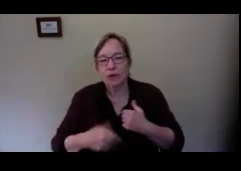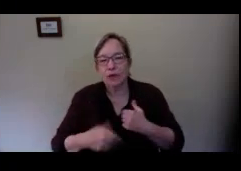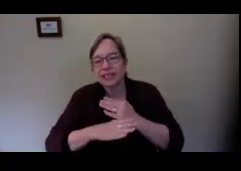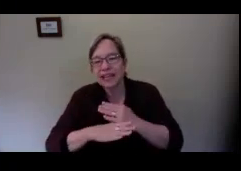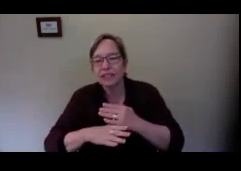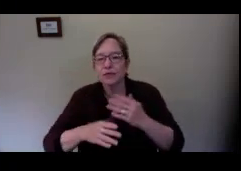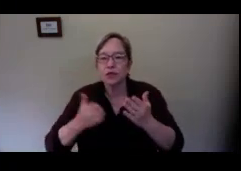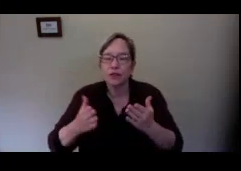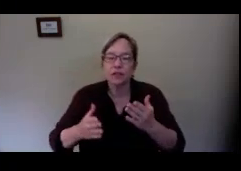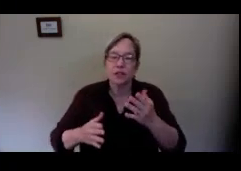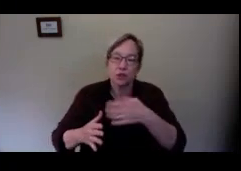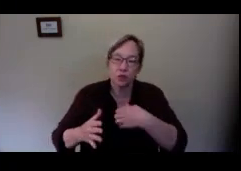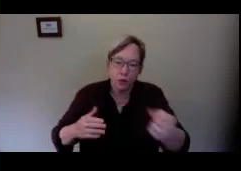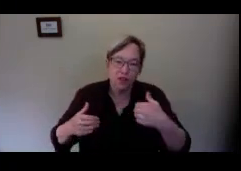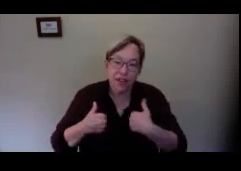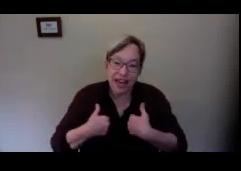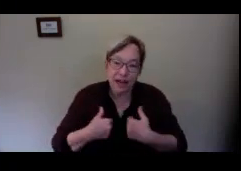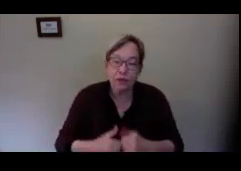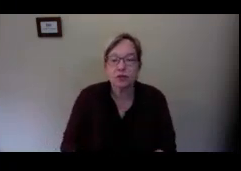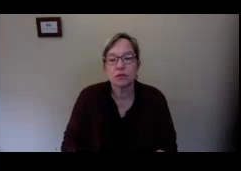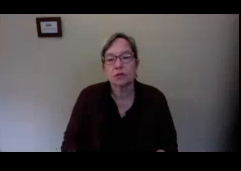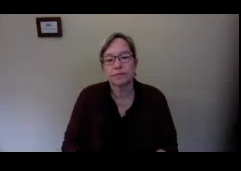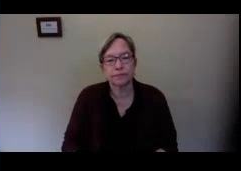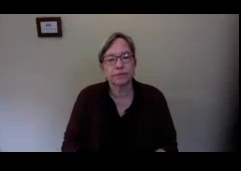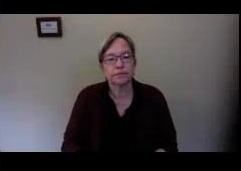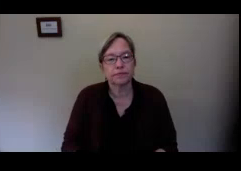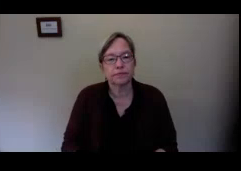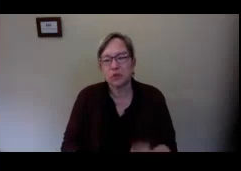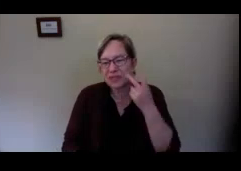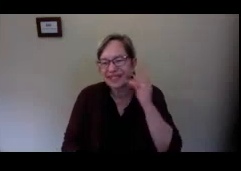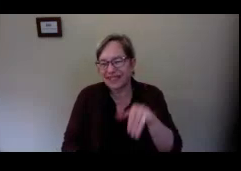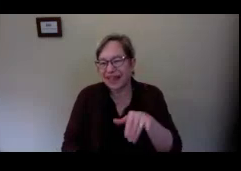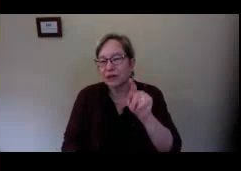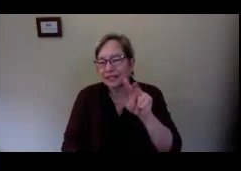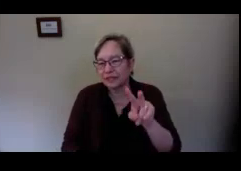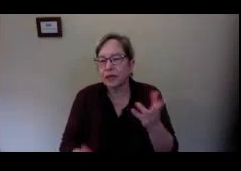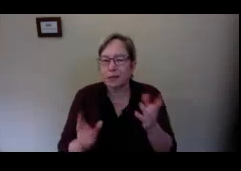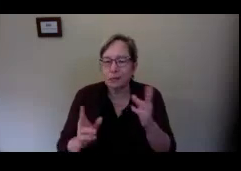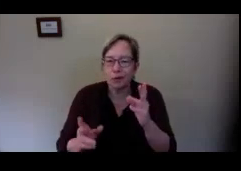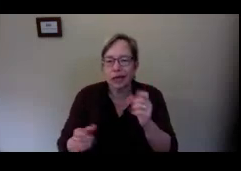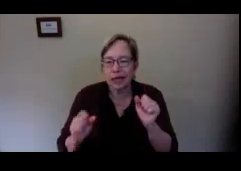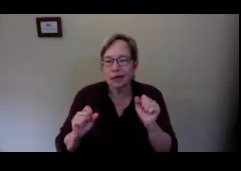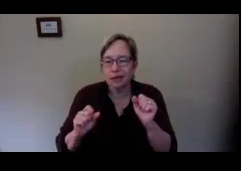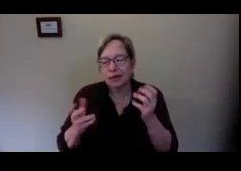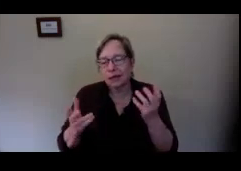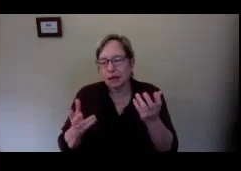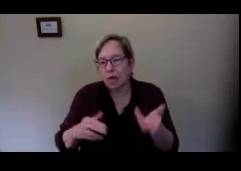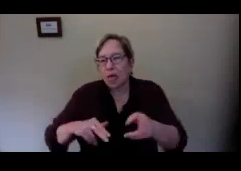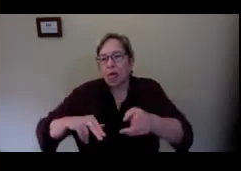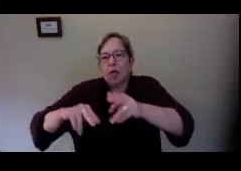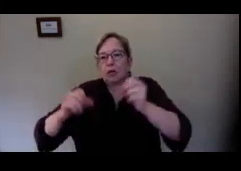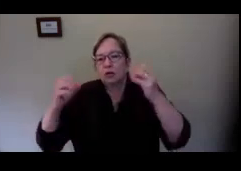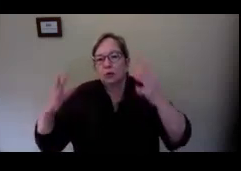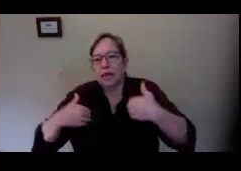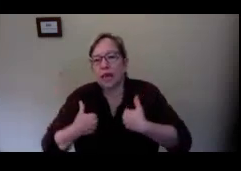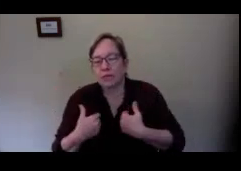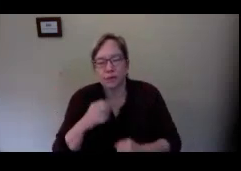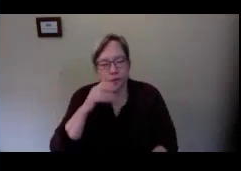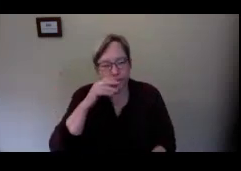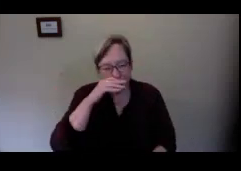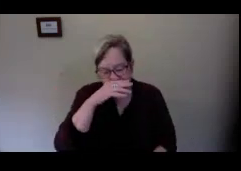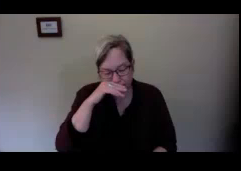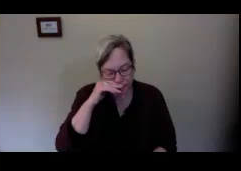sometimes portrayed on television, that people can lose track of their animals and so forth. Next slide.